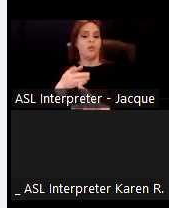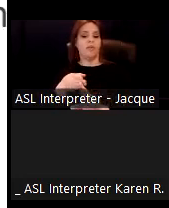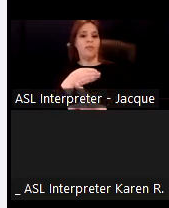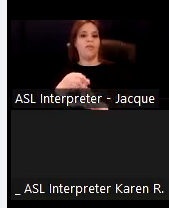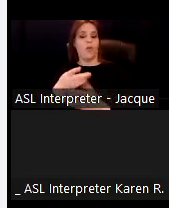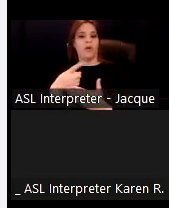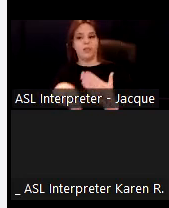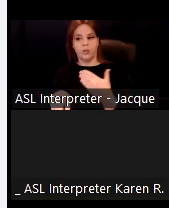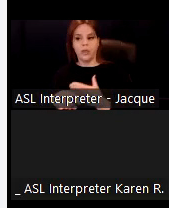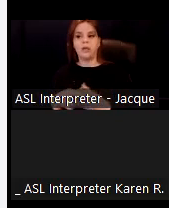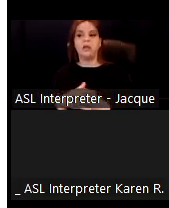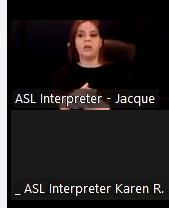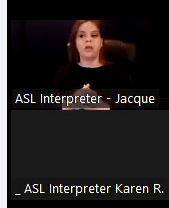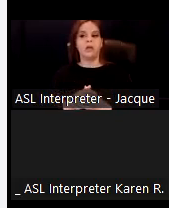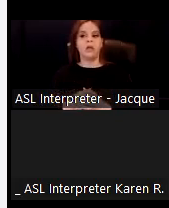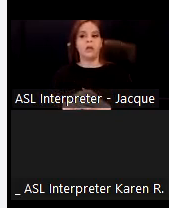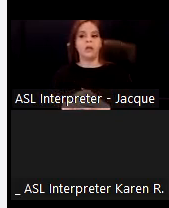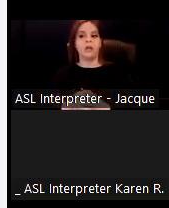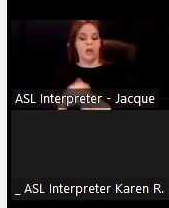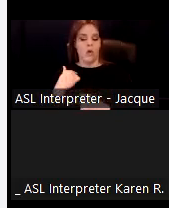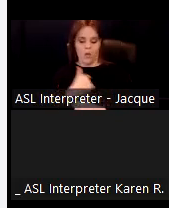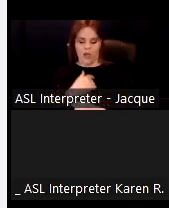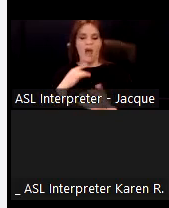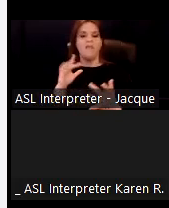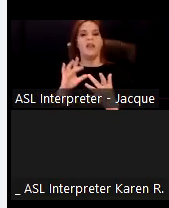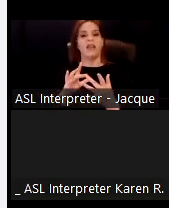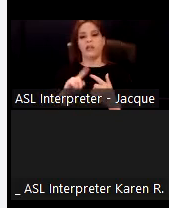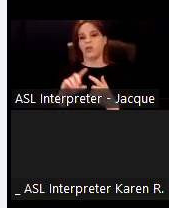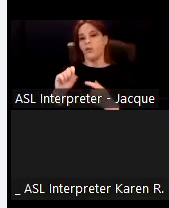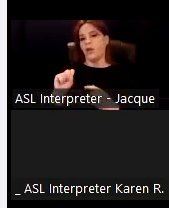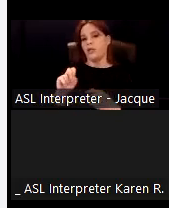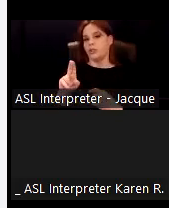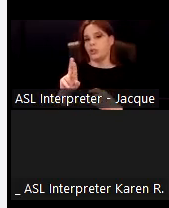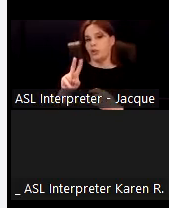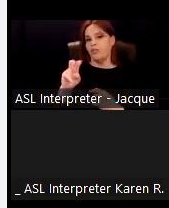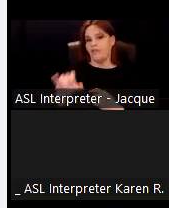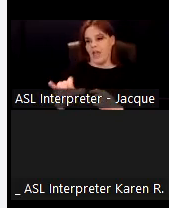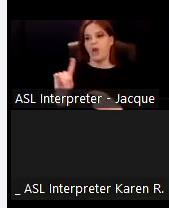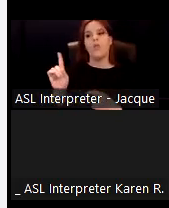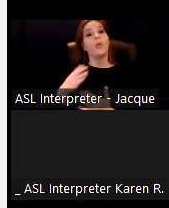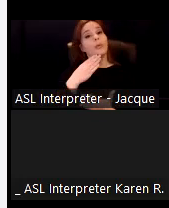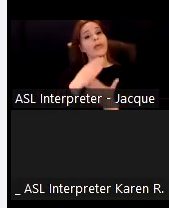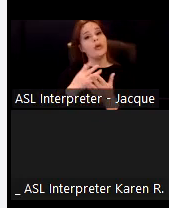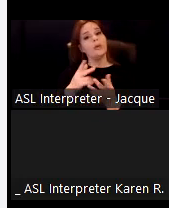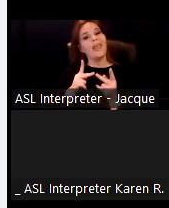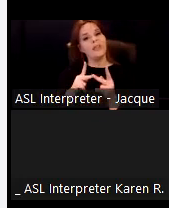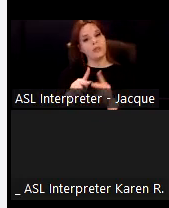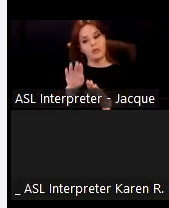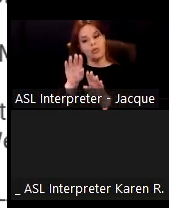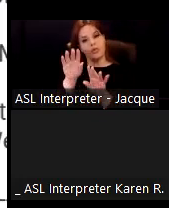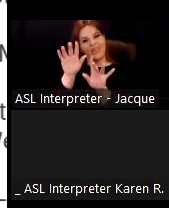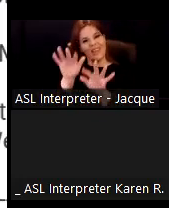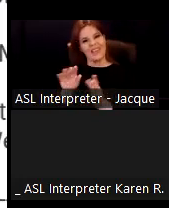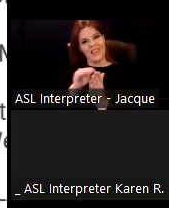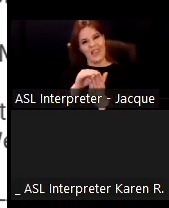have a link to a survey that will be a really good place to capture your questions as well. So I will put